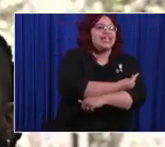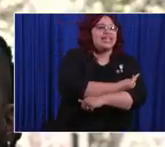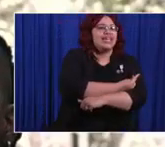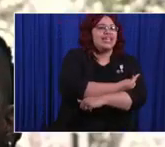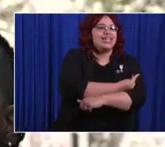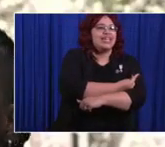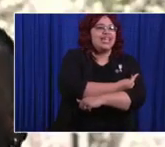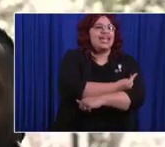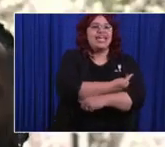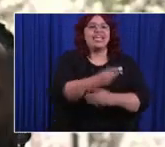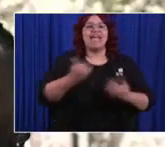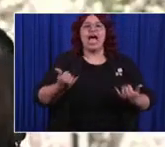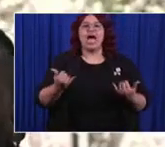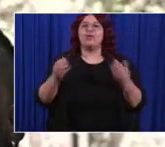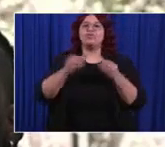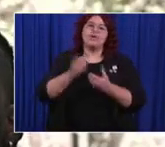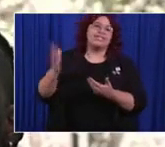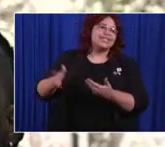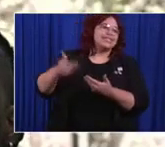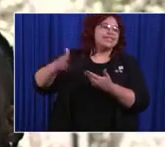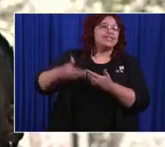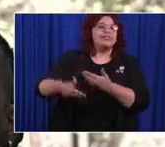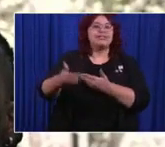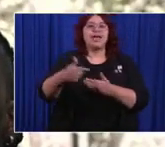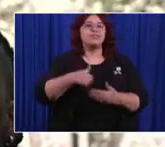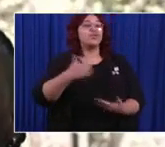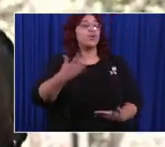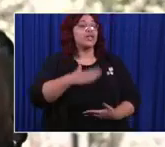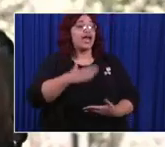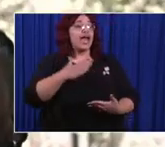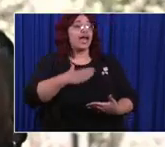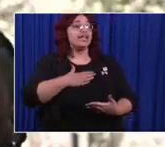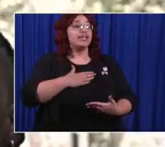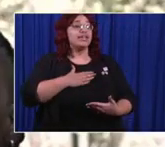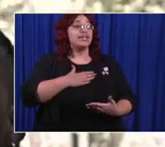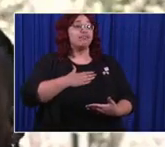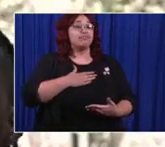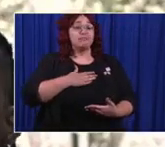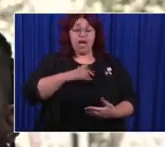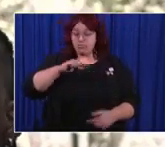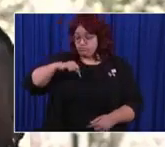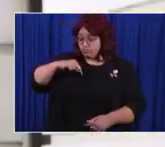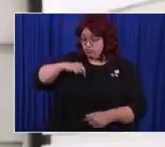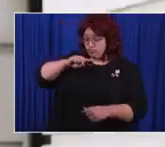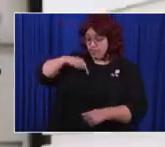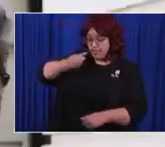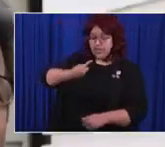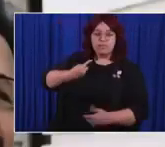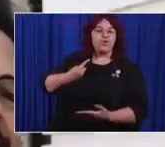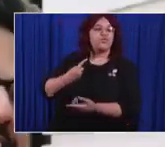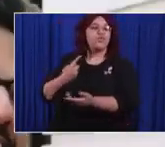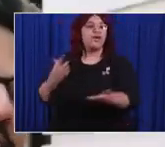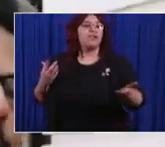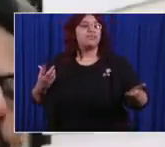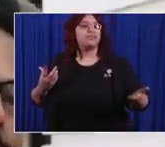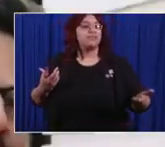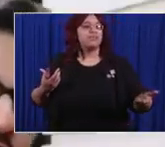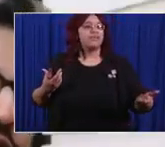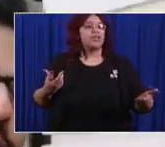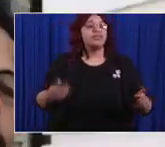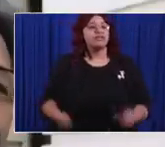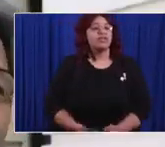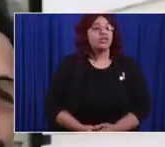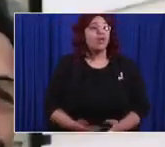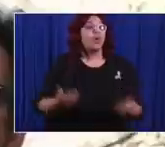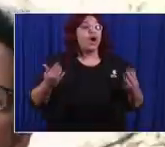day. I'm so glad I met you. If not for me, for them. What we need now